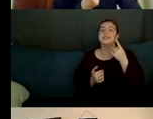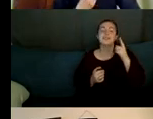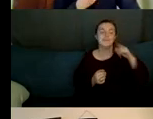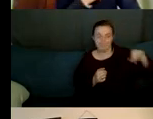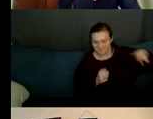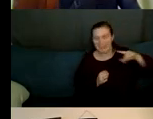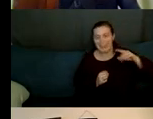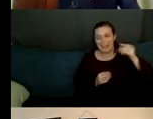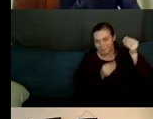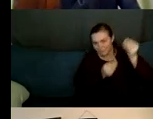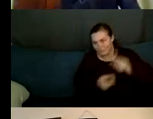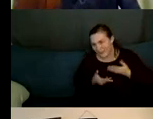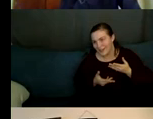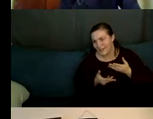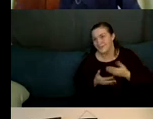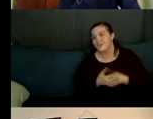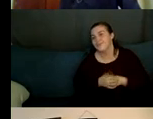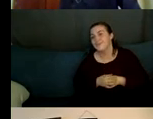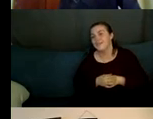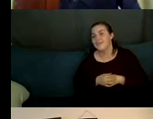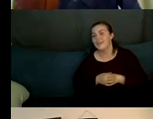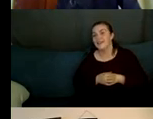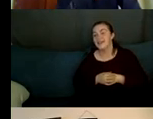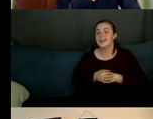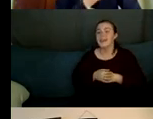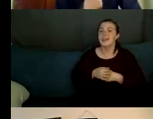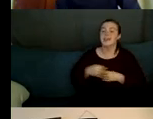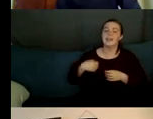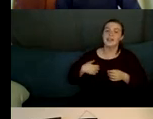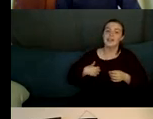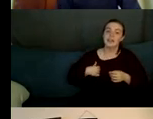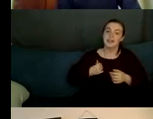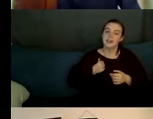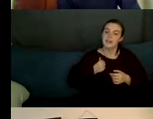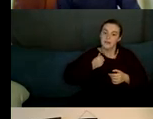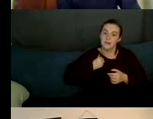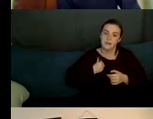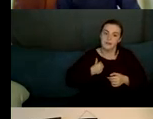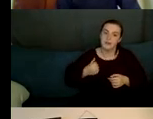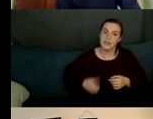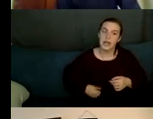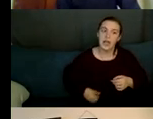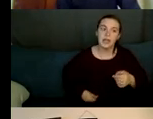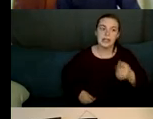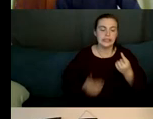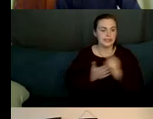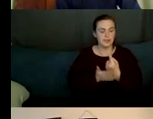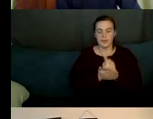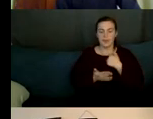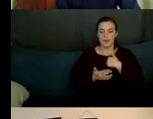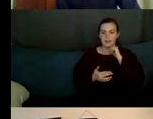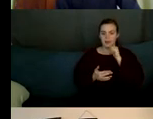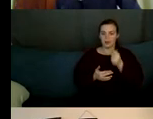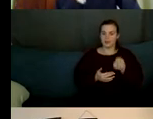I wasn't real familiar with the content of what they were doing. So I didn't know that these 2 classes would have